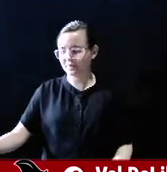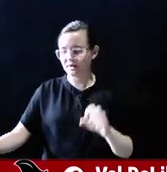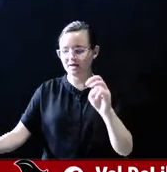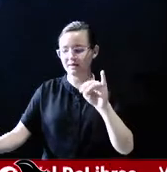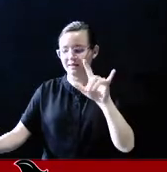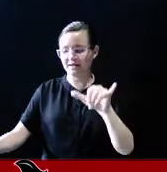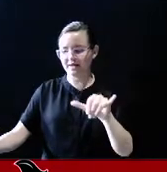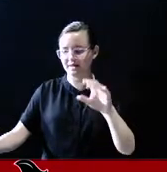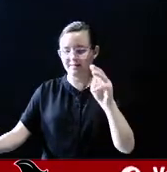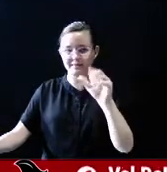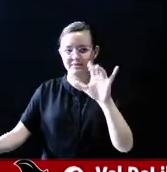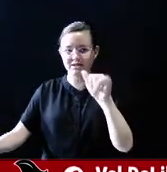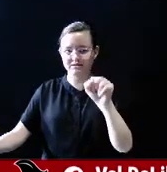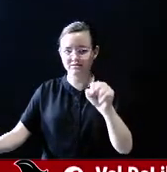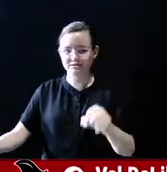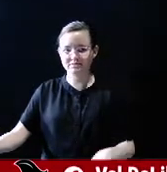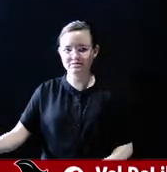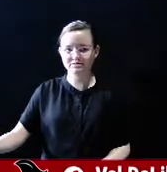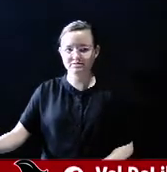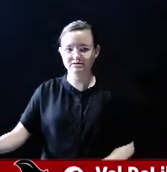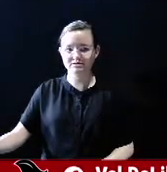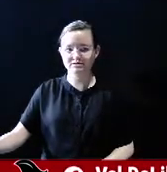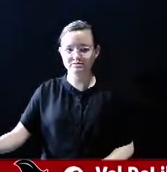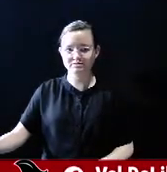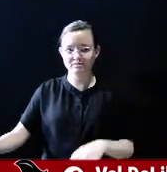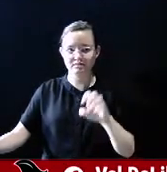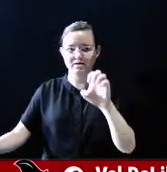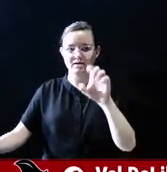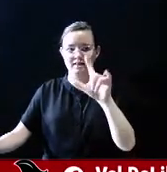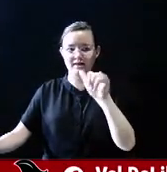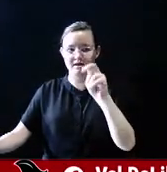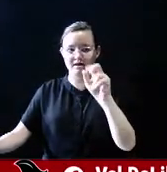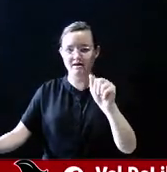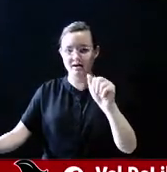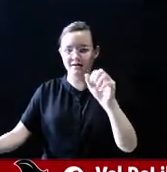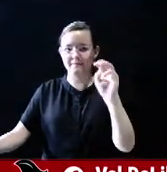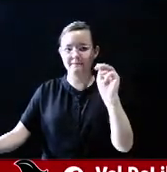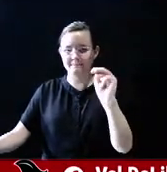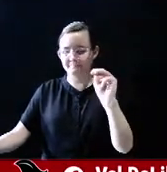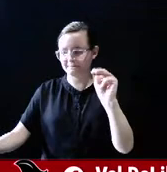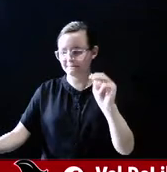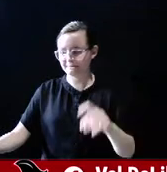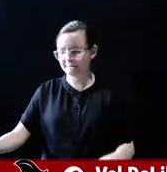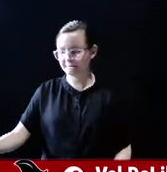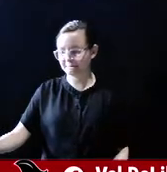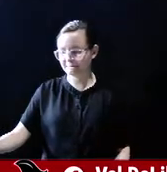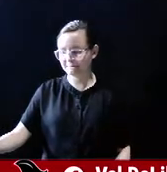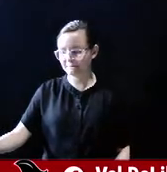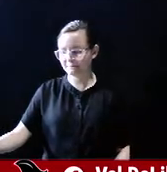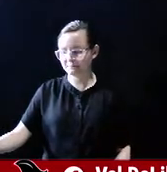Emily Nicole Macias. Eliana Marissa Mack.